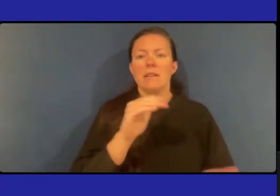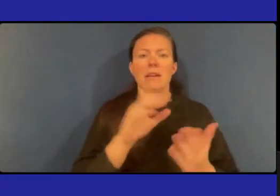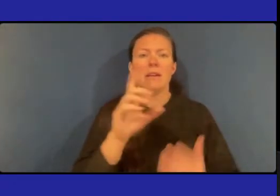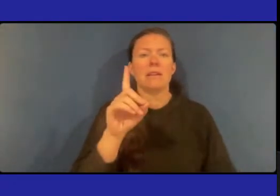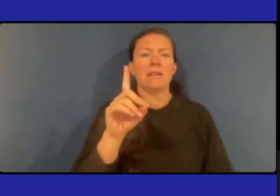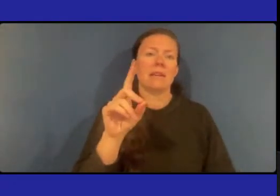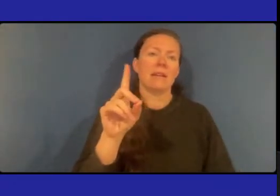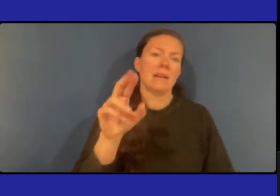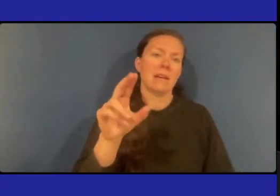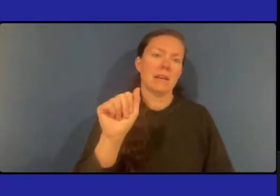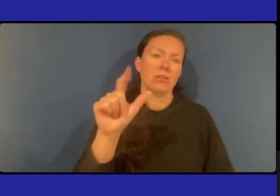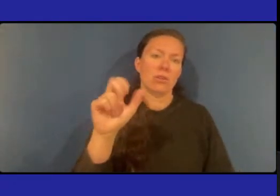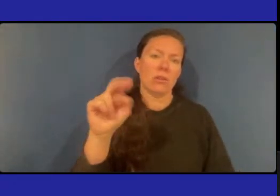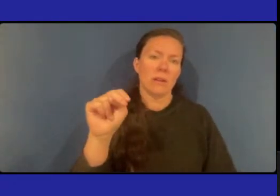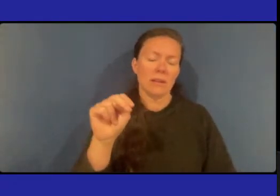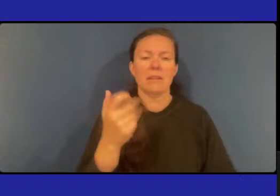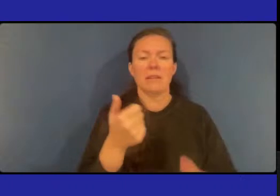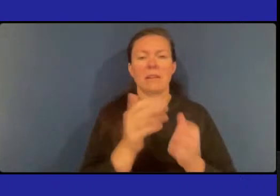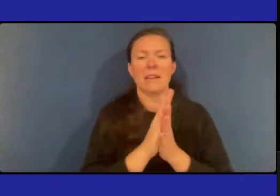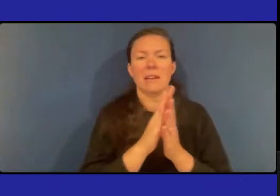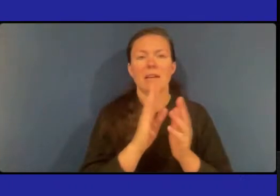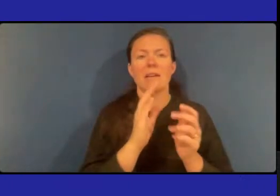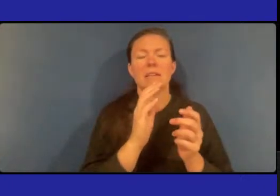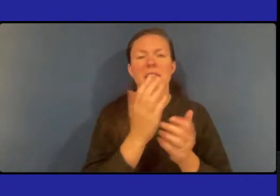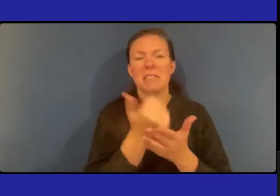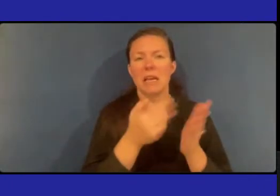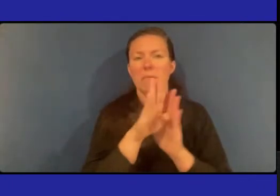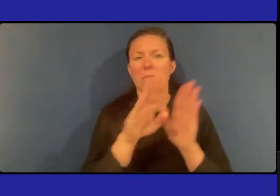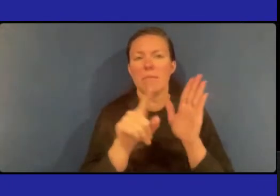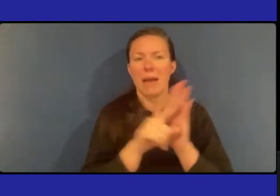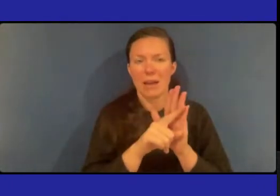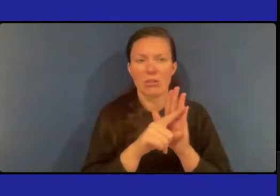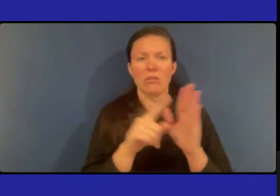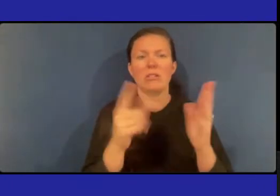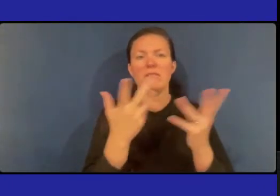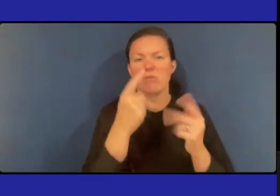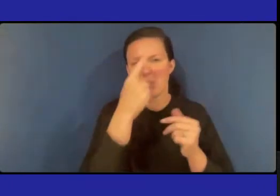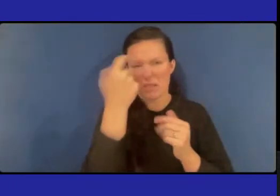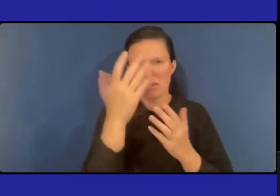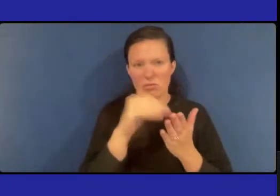to just provide a little background on what our trauma centers